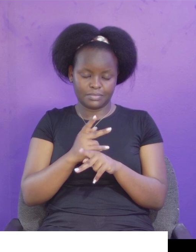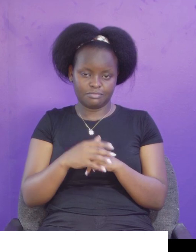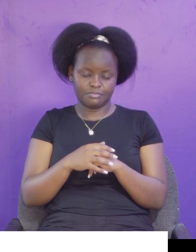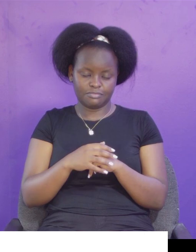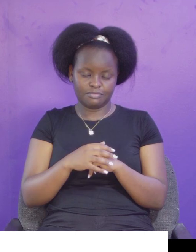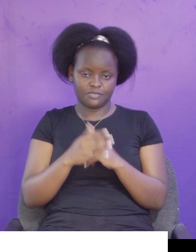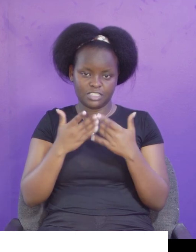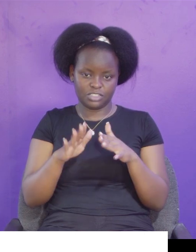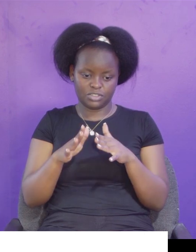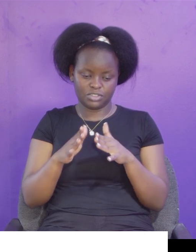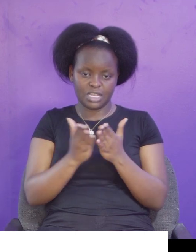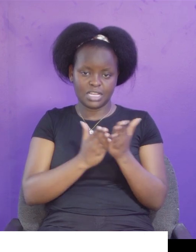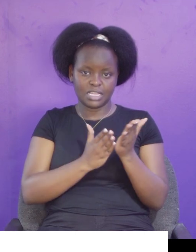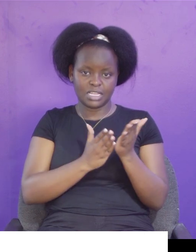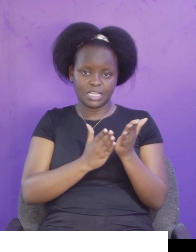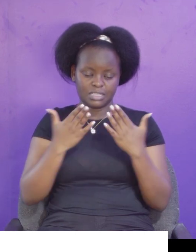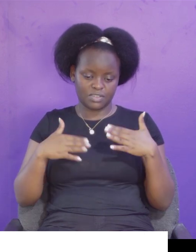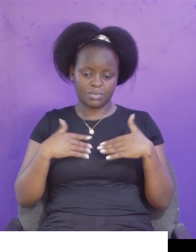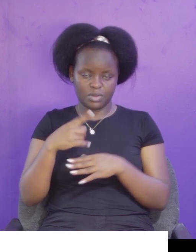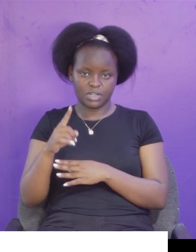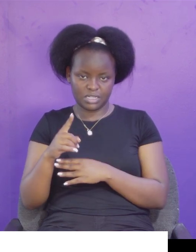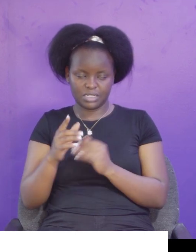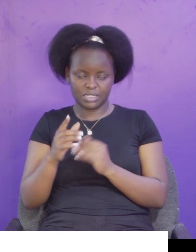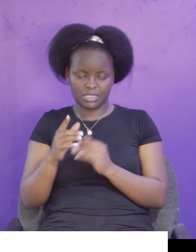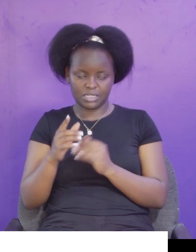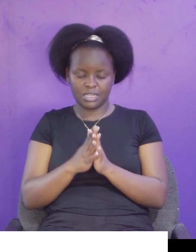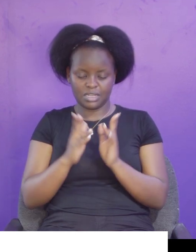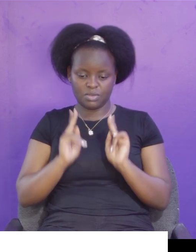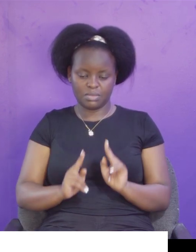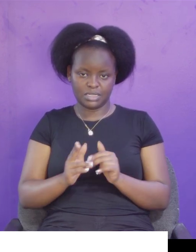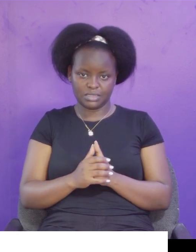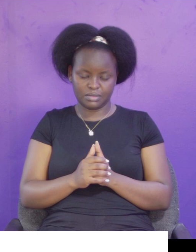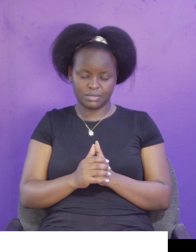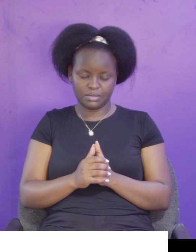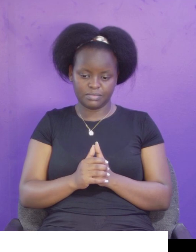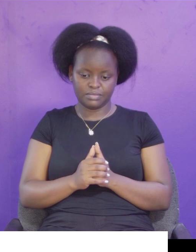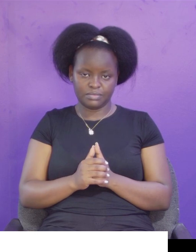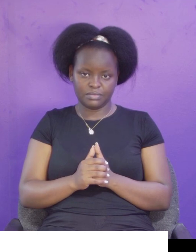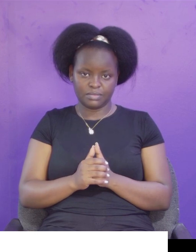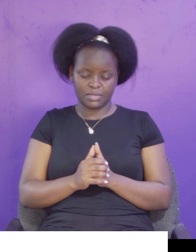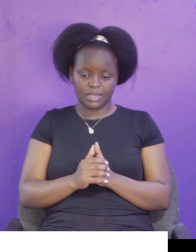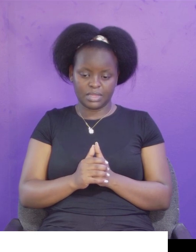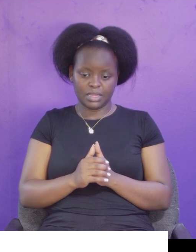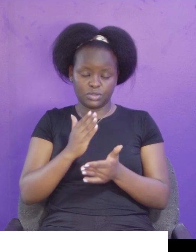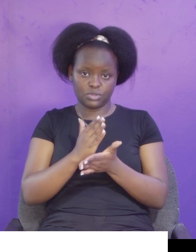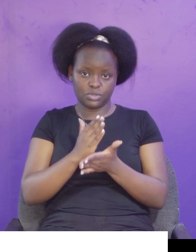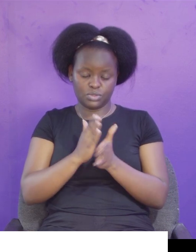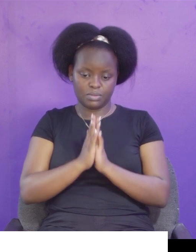served his people and humanity. It is our solemn prayer to the Almighty